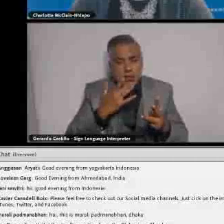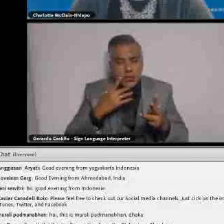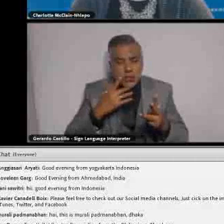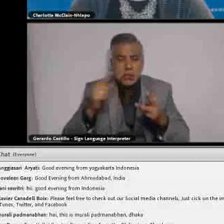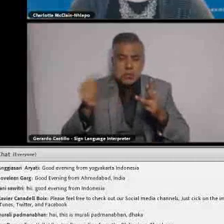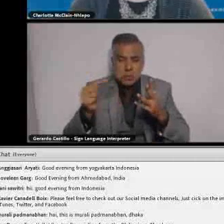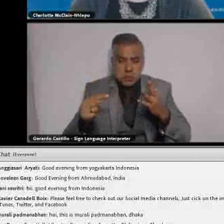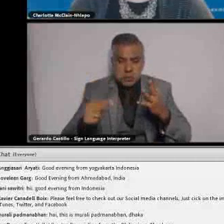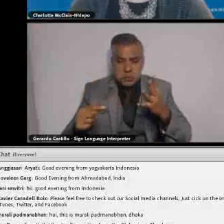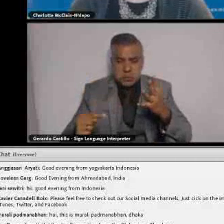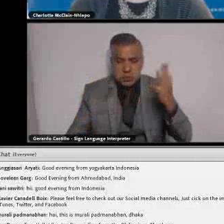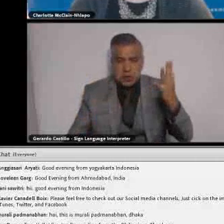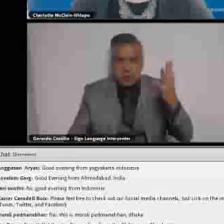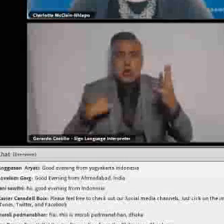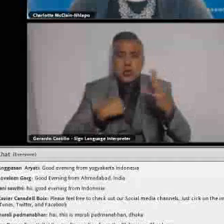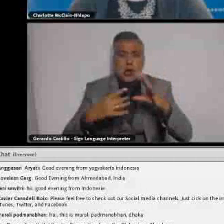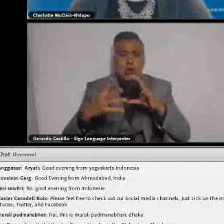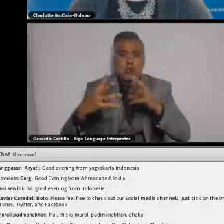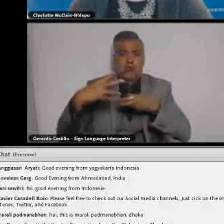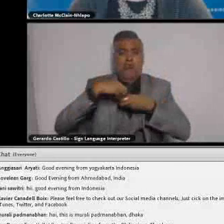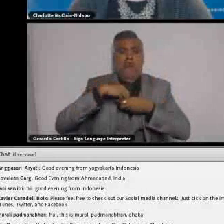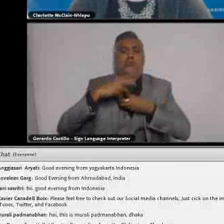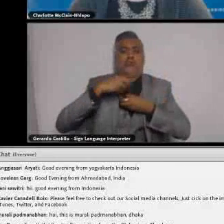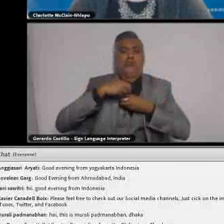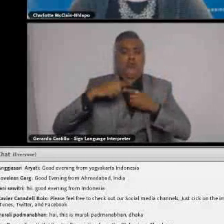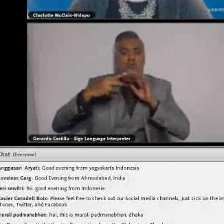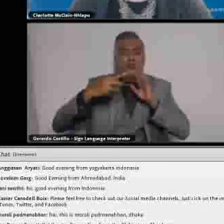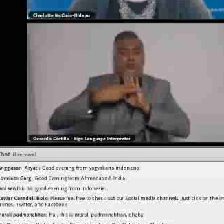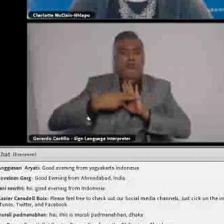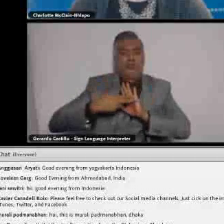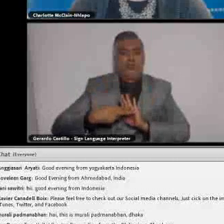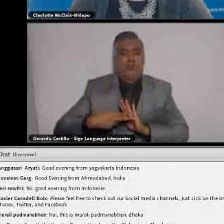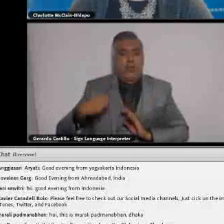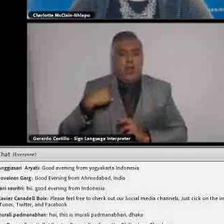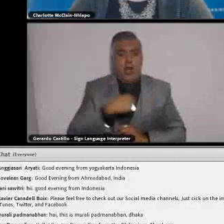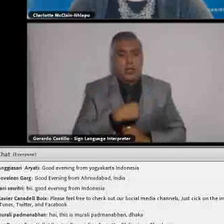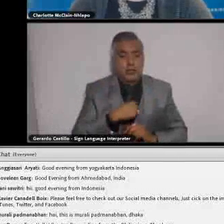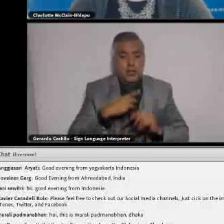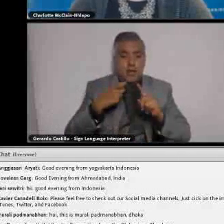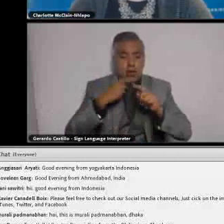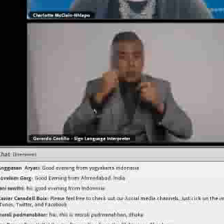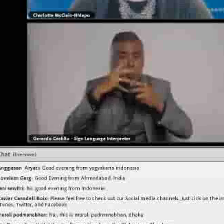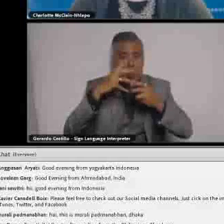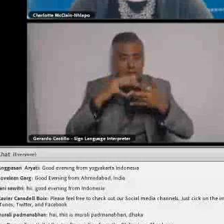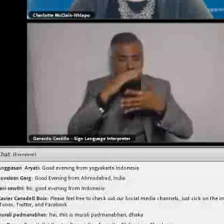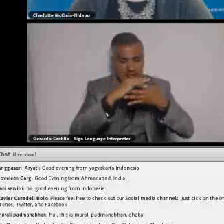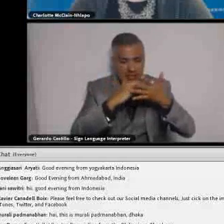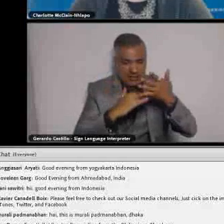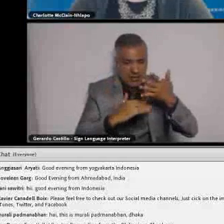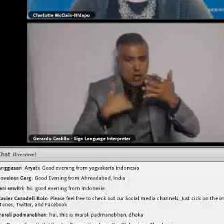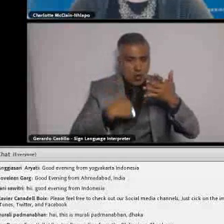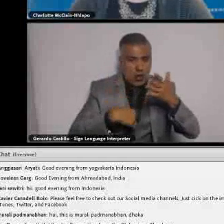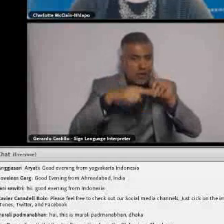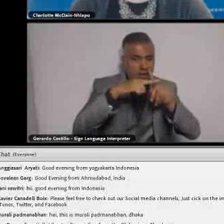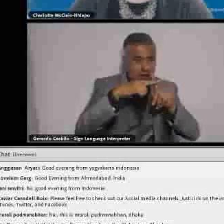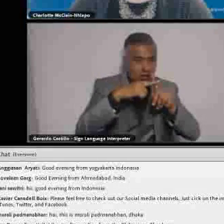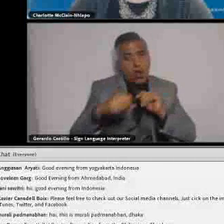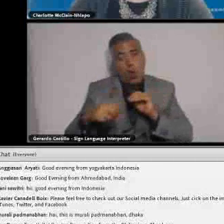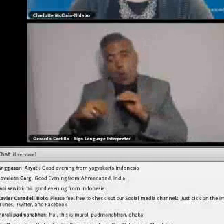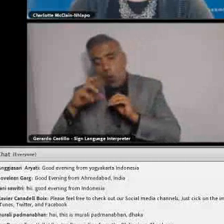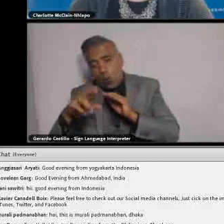et cetera. And based on these intersecting identities, you can have cumulative advantages or disadvantages